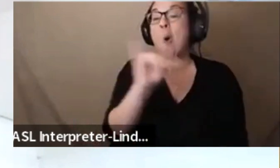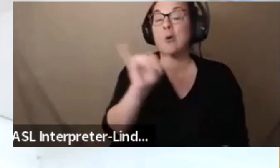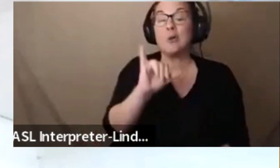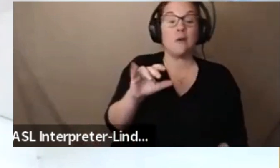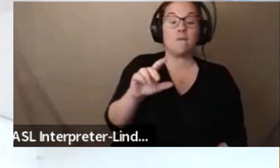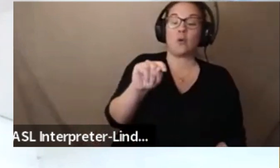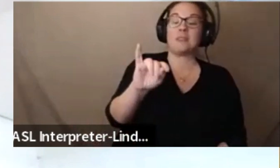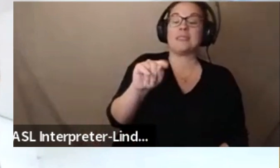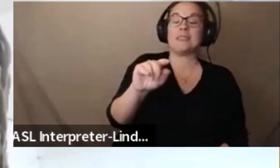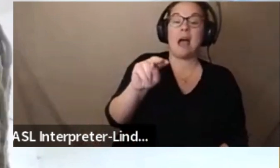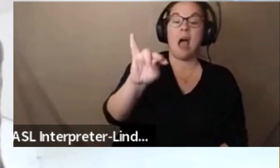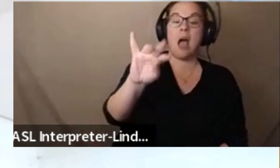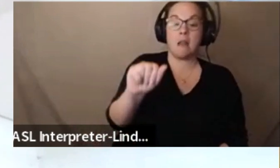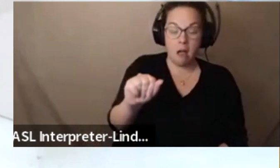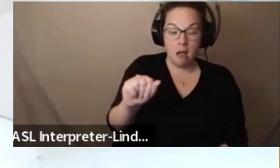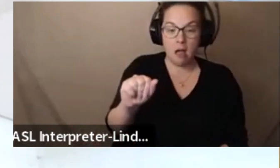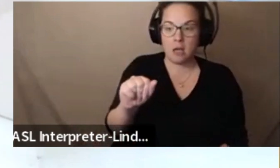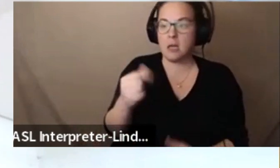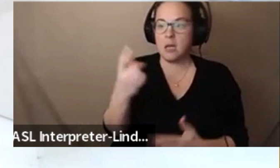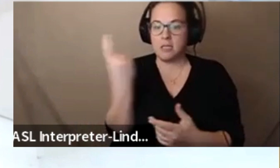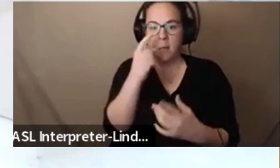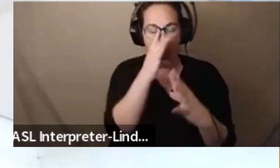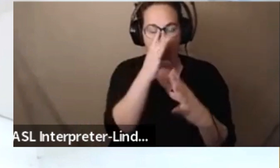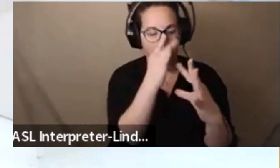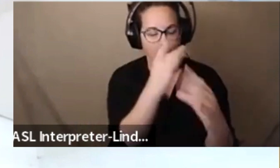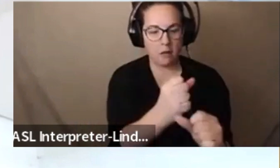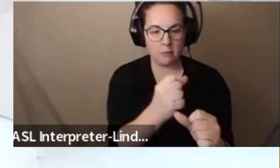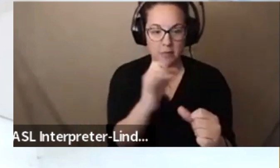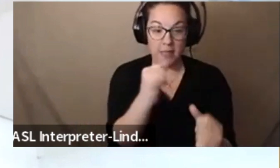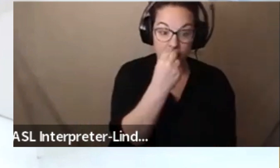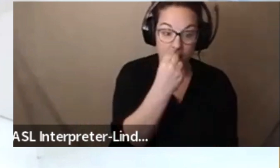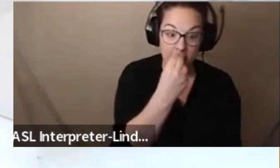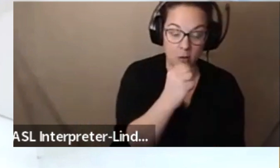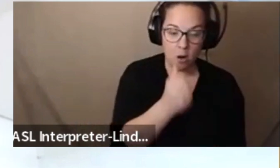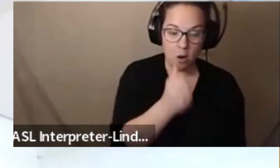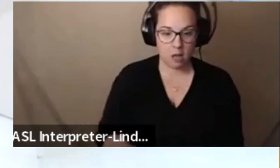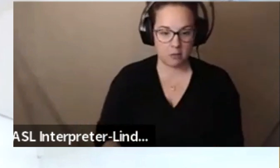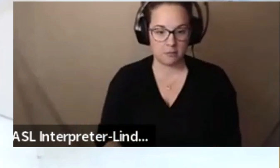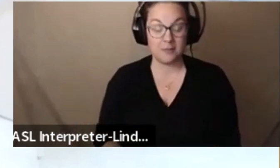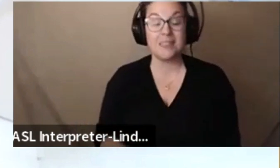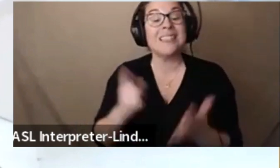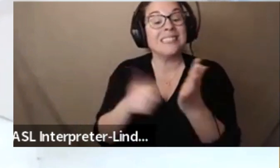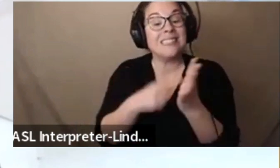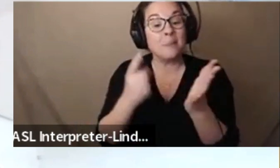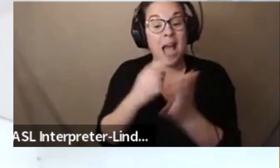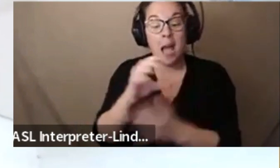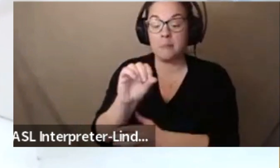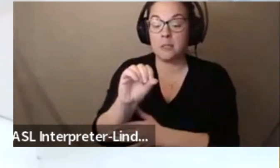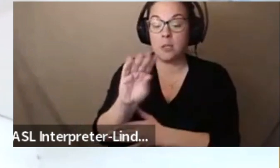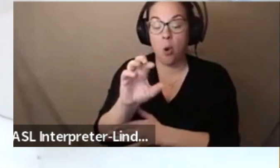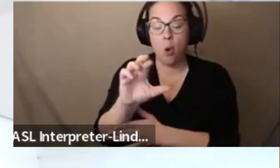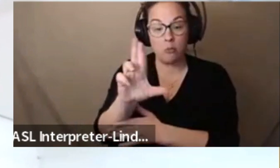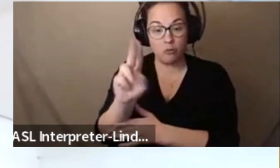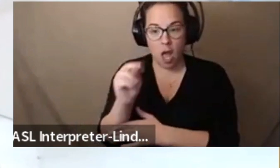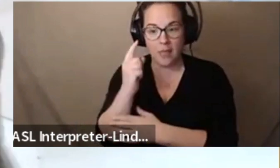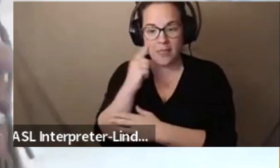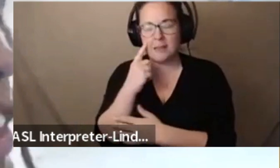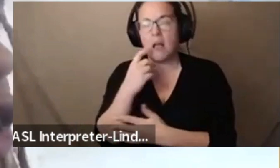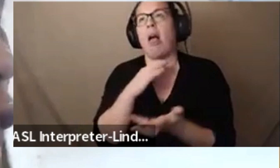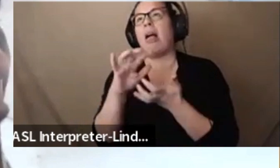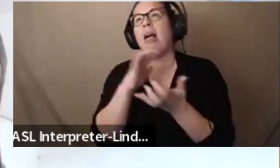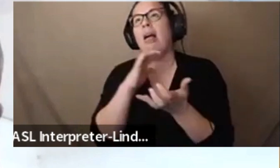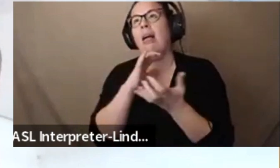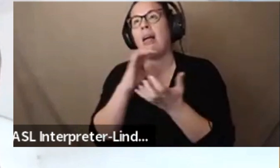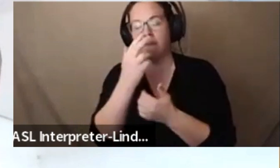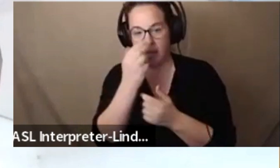about her and having this adoration, and whether that's actually funny. Because I've seen productions where Oberon thinks that's really funny, but actually